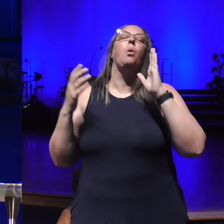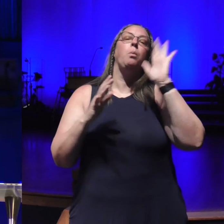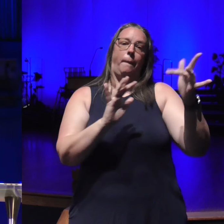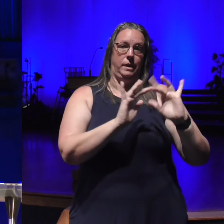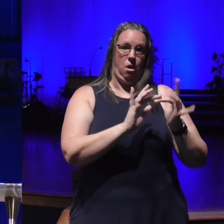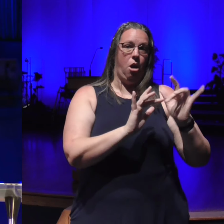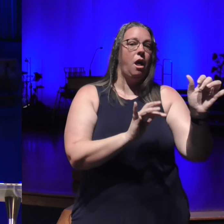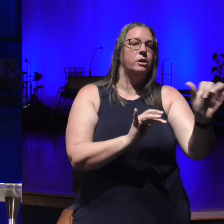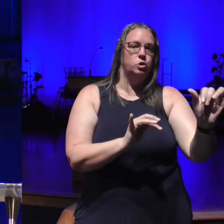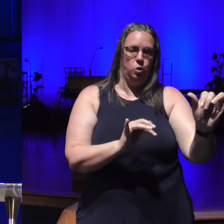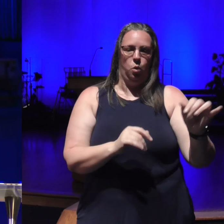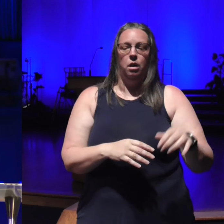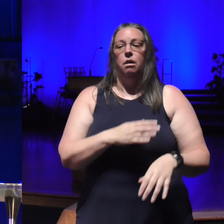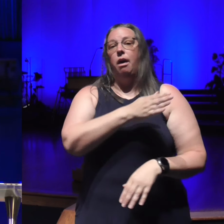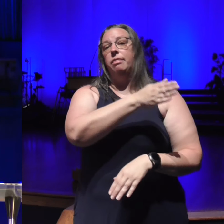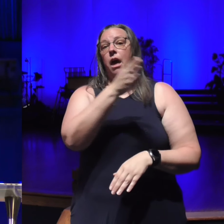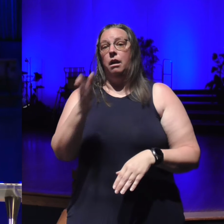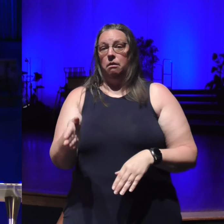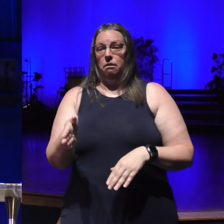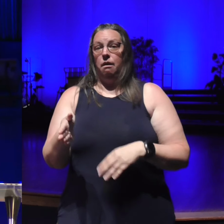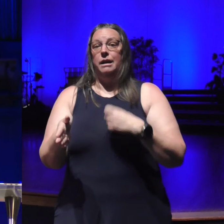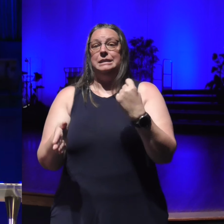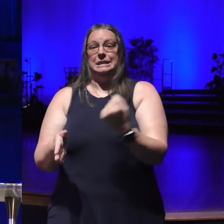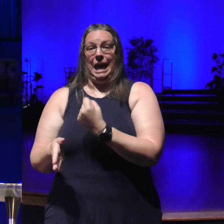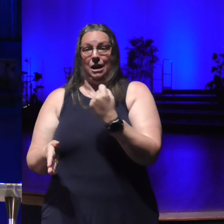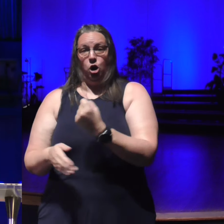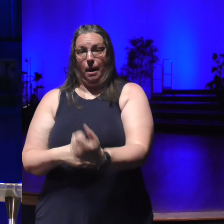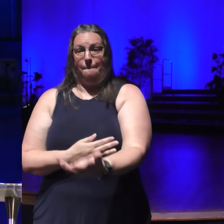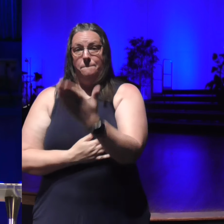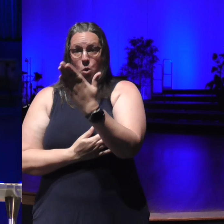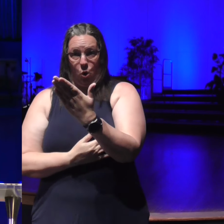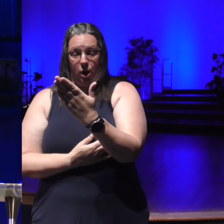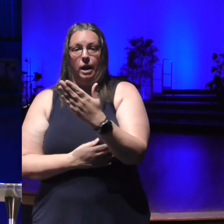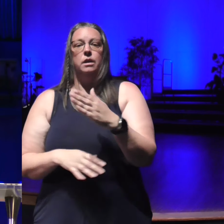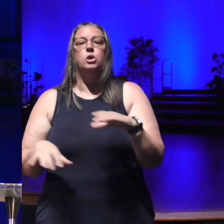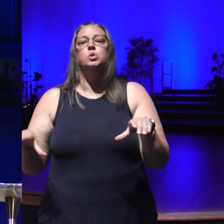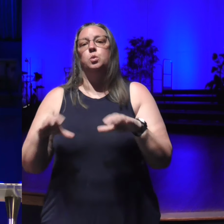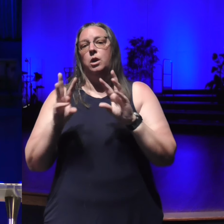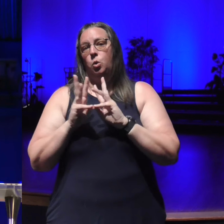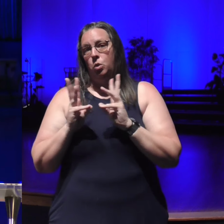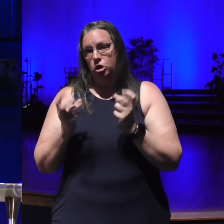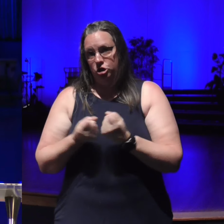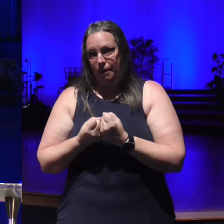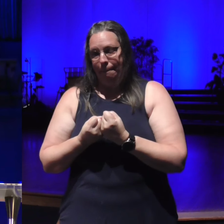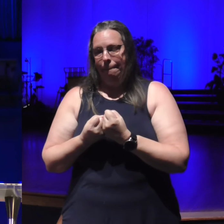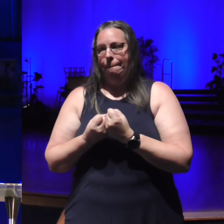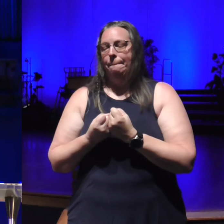online. And then in the Saturday morning, they're doing a workshop,